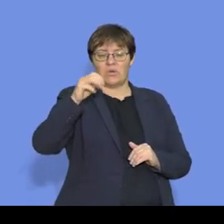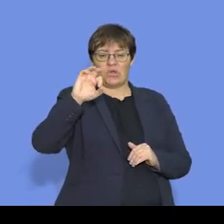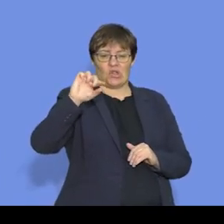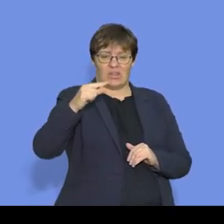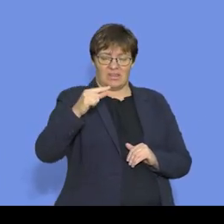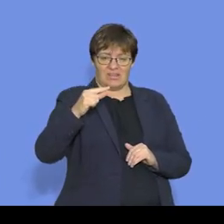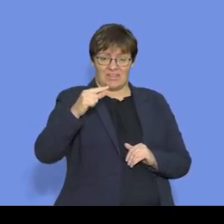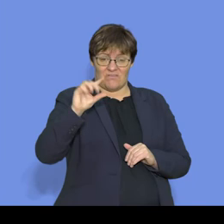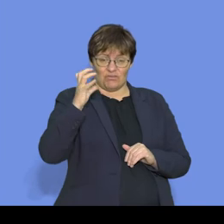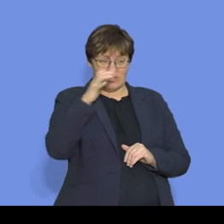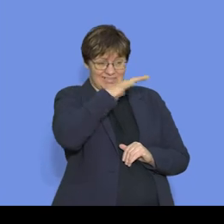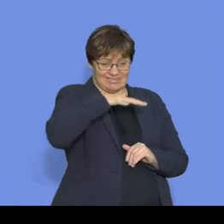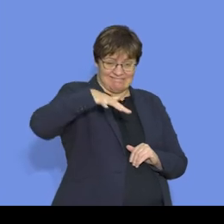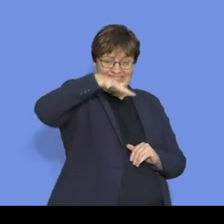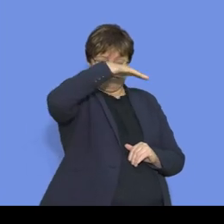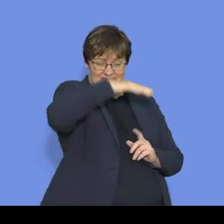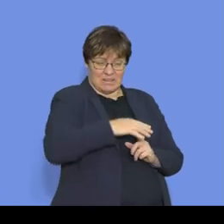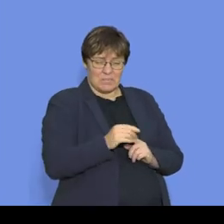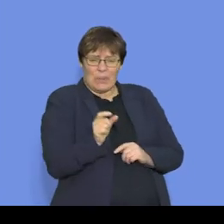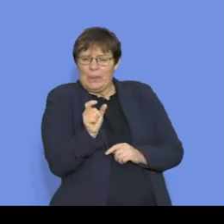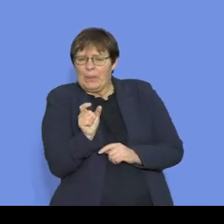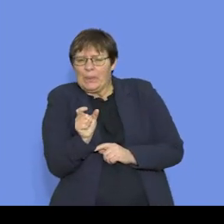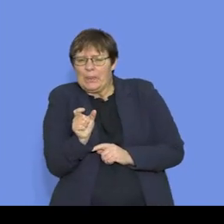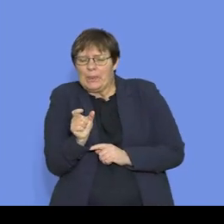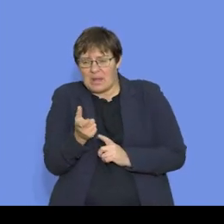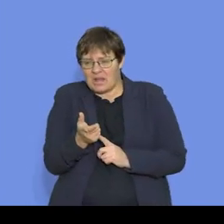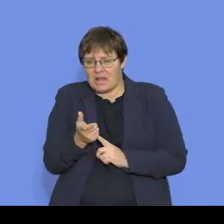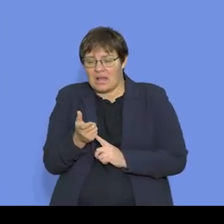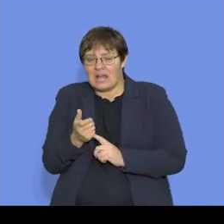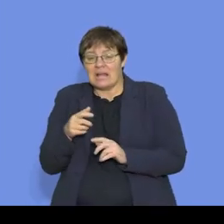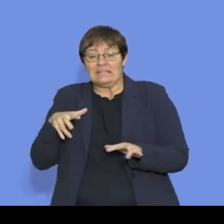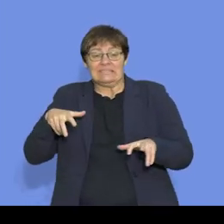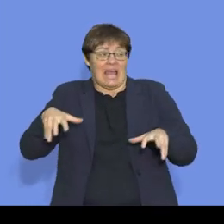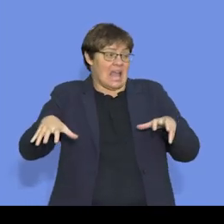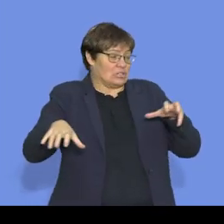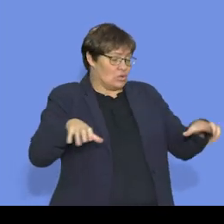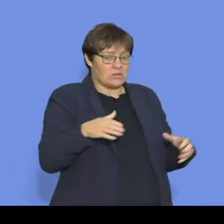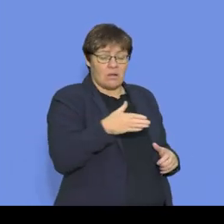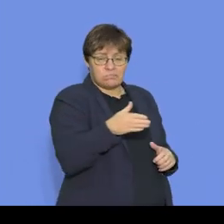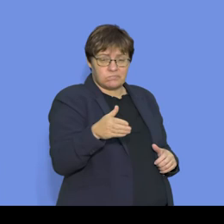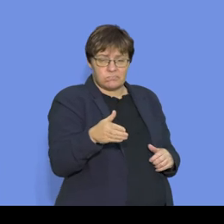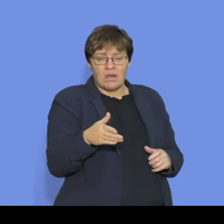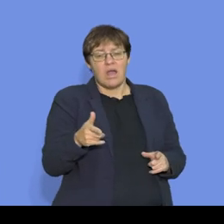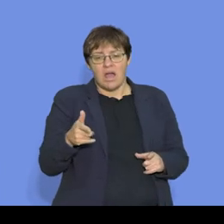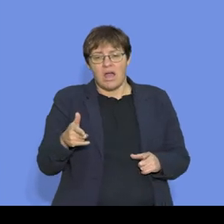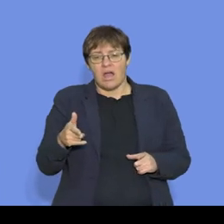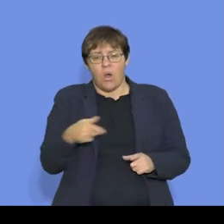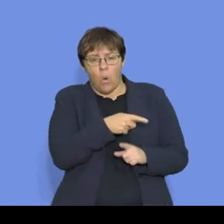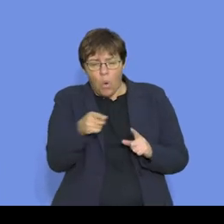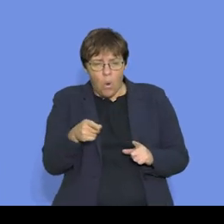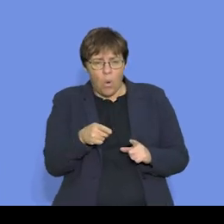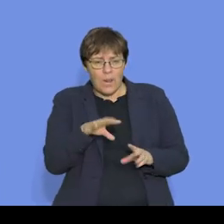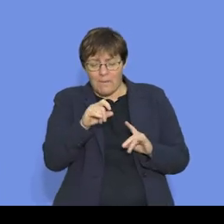It was very, very tiny. And at the time dinosaurs ruled the earth, mammals were